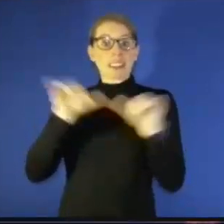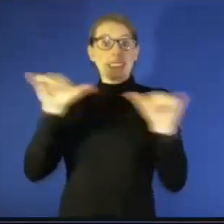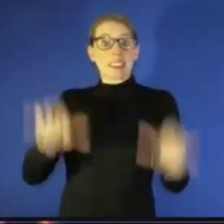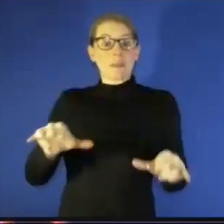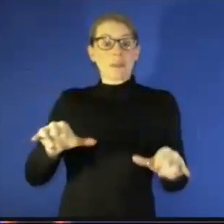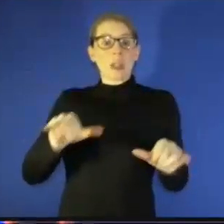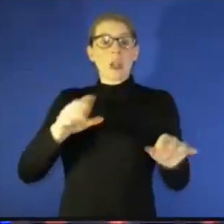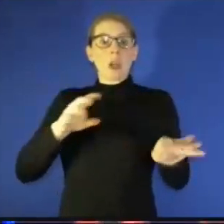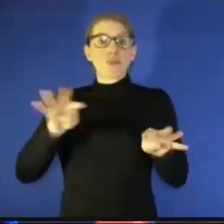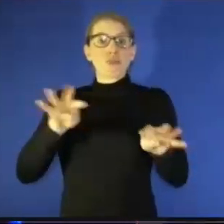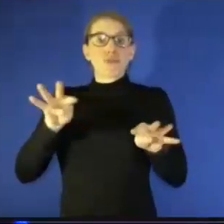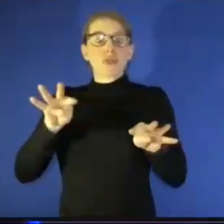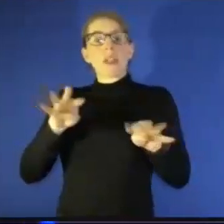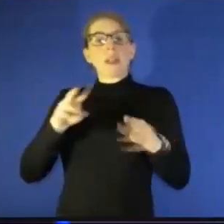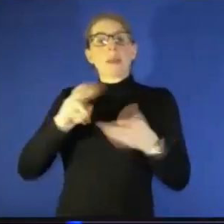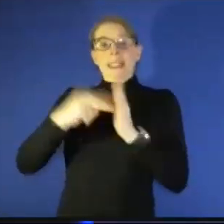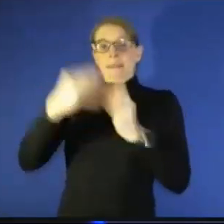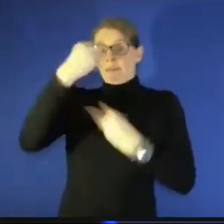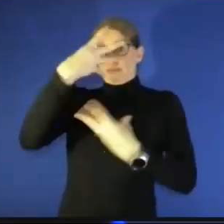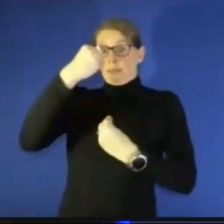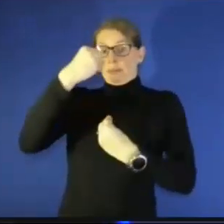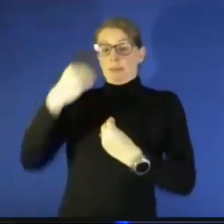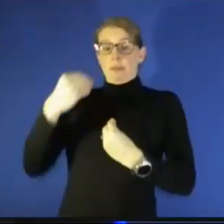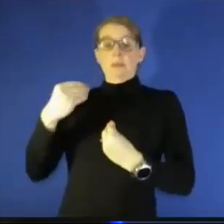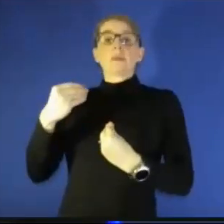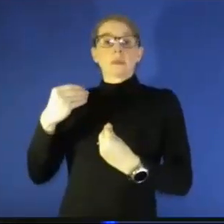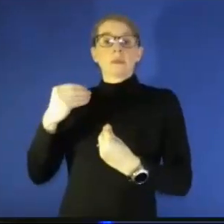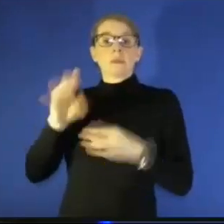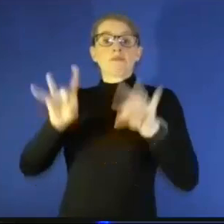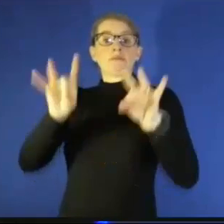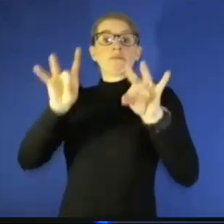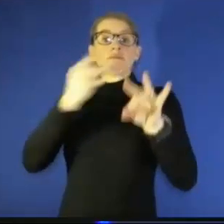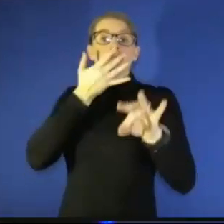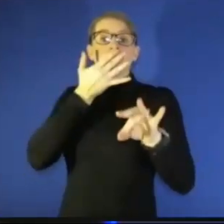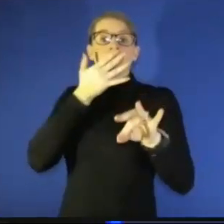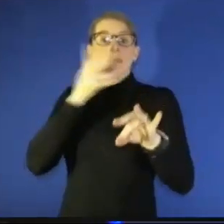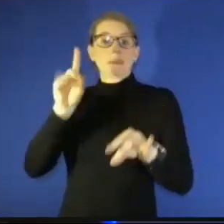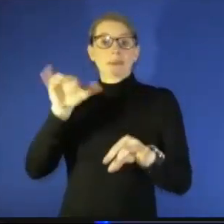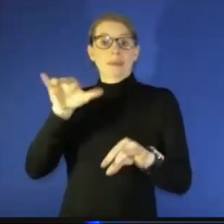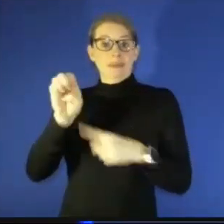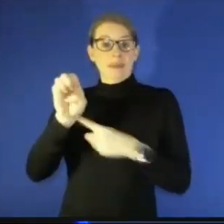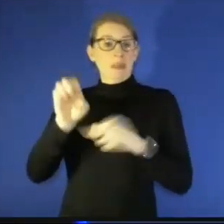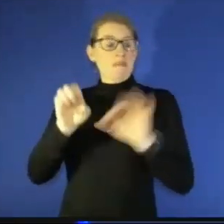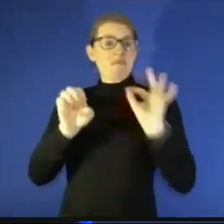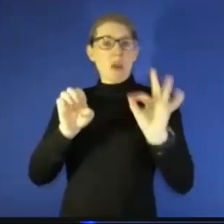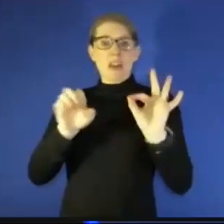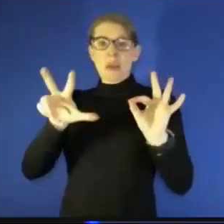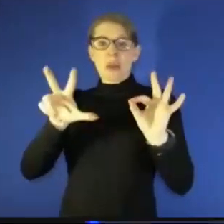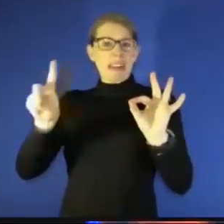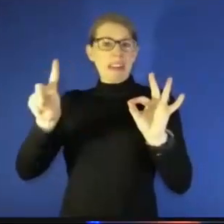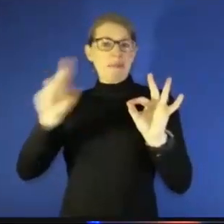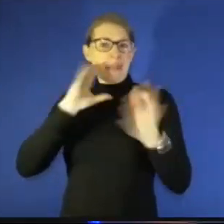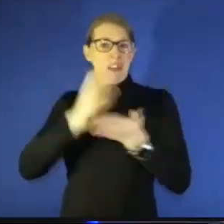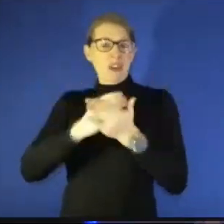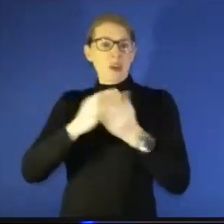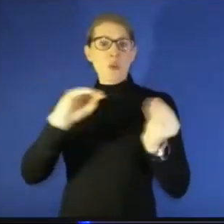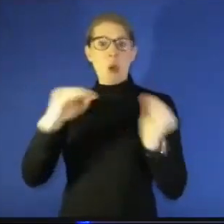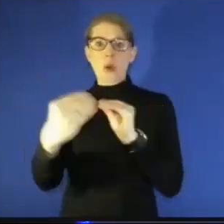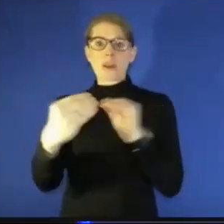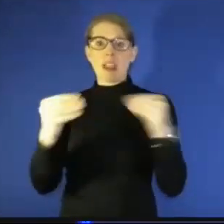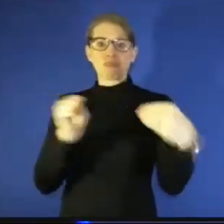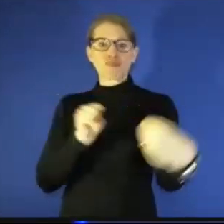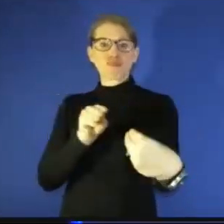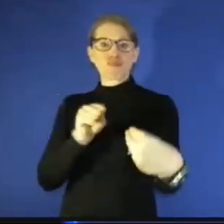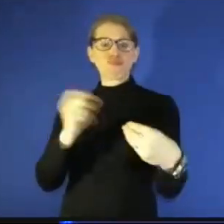dye. So we're injecting them into the blood vessels, and you can get a perfect three-dimensional picture like this that you can rotate all around and understand this complex